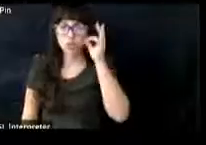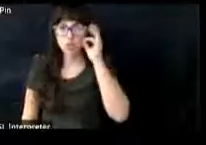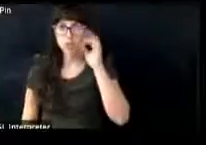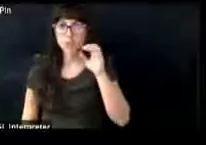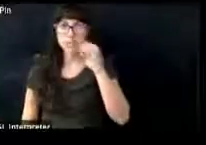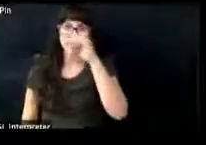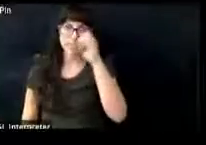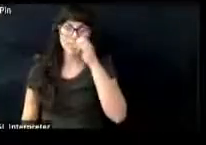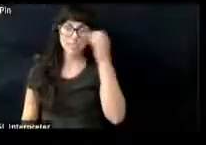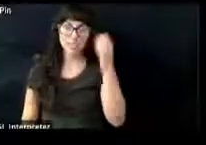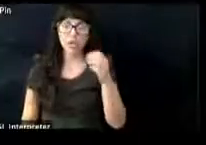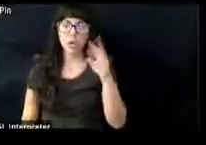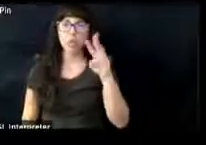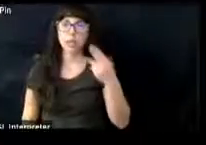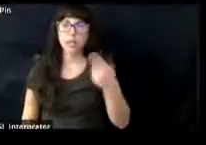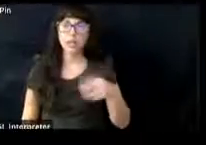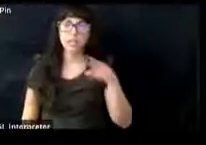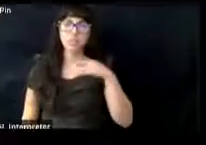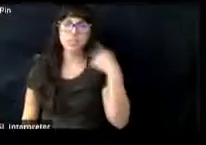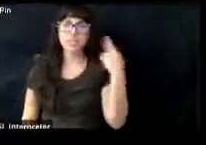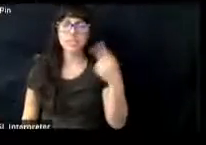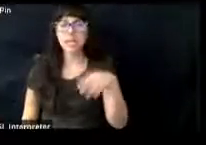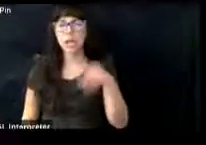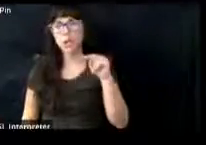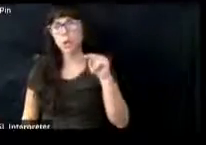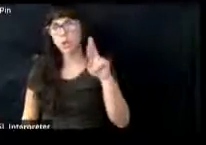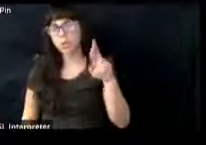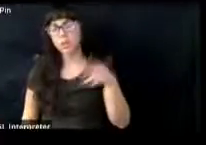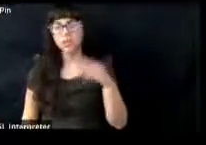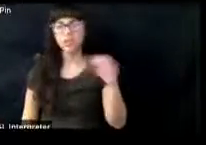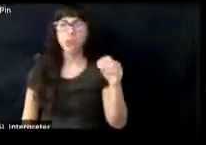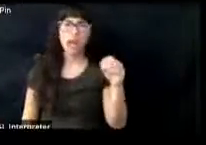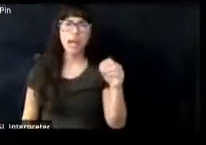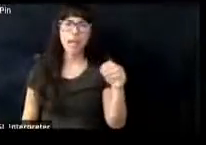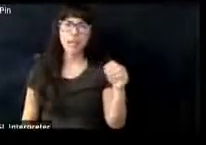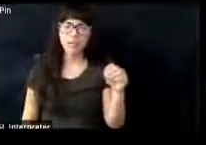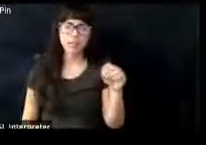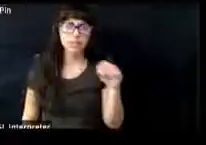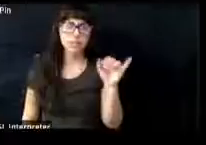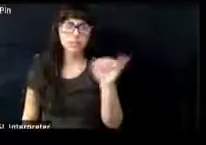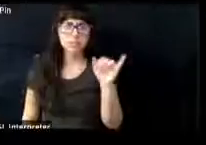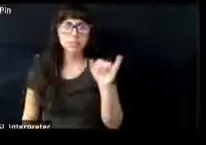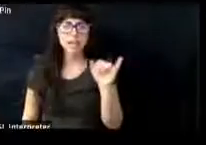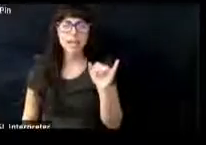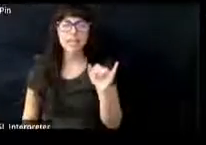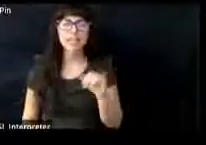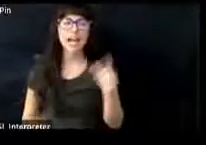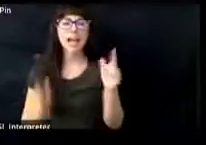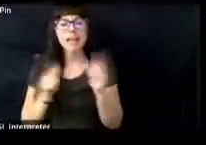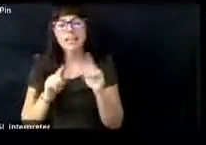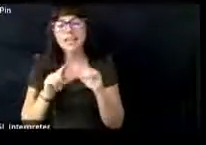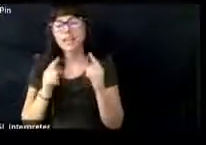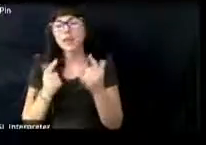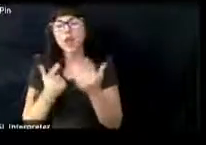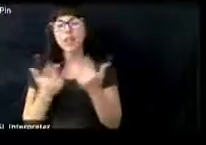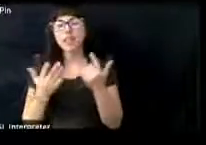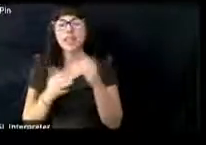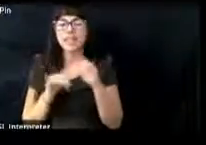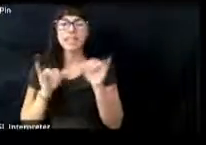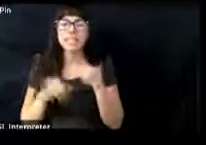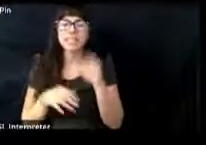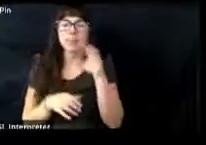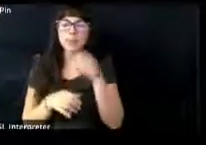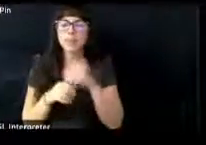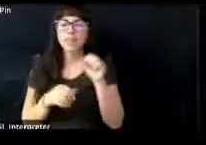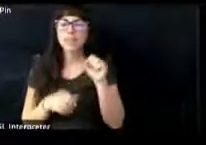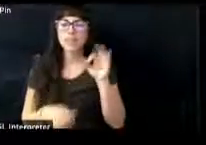Encino, Woodland Hills, Reseda, Northridge. And much like the robust Little League system in the San Fernando Valley, each neighborhood